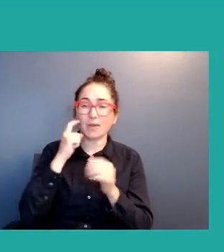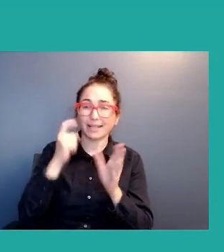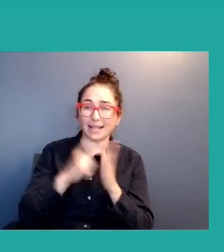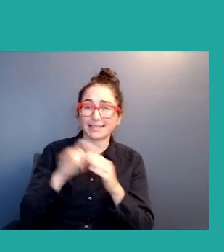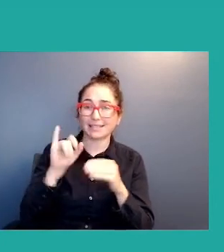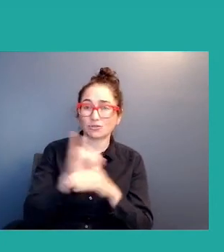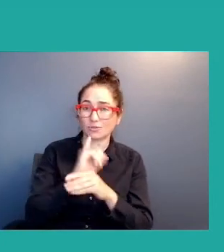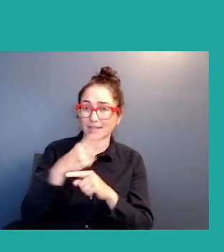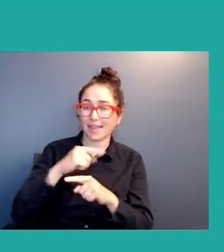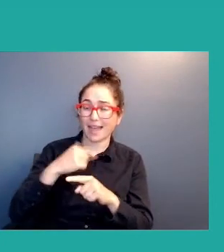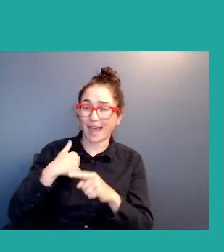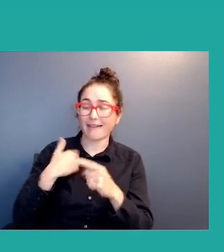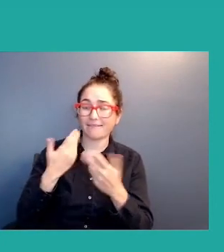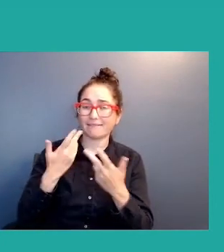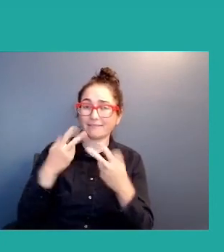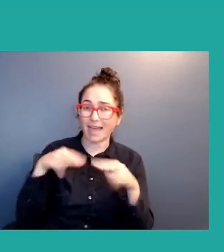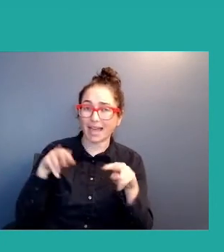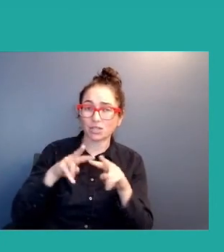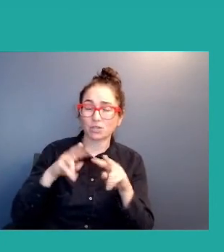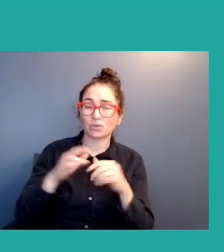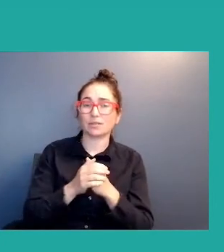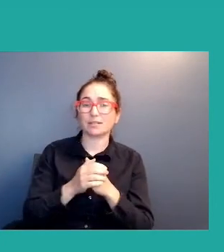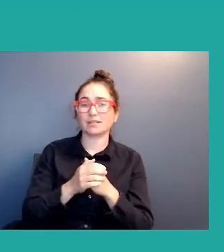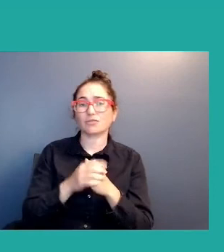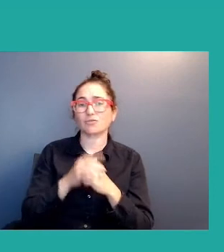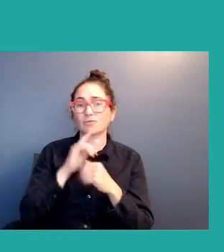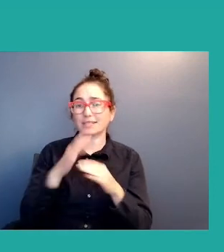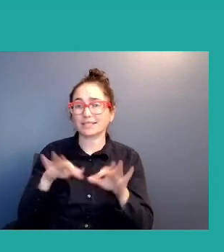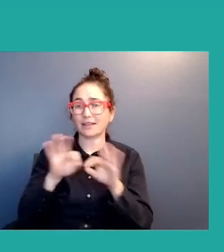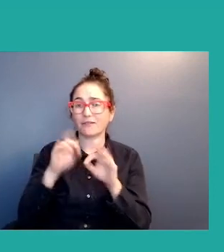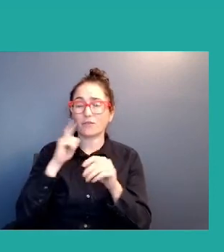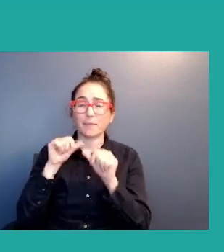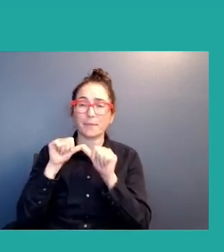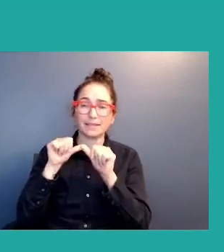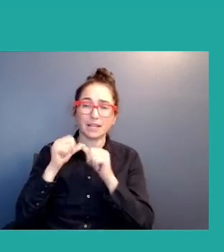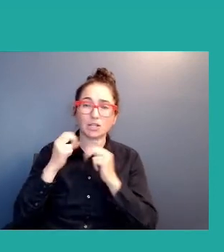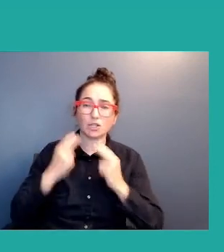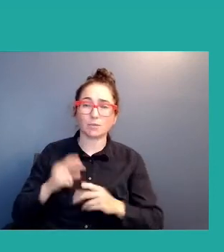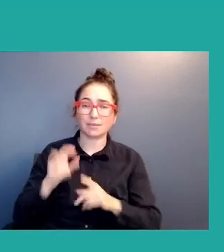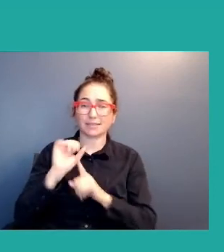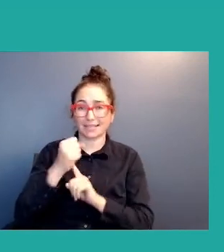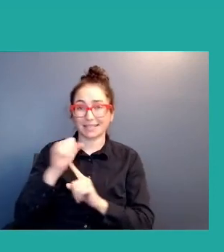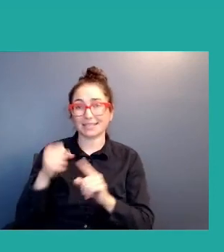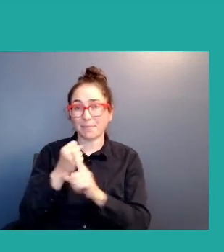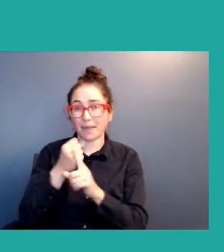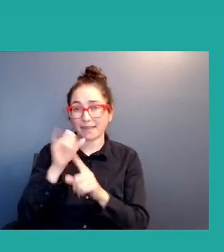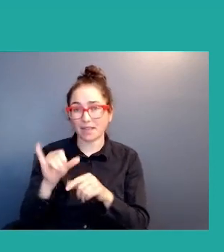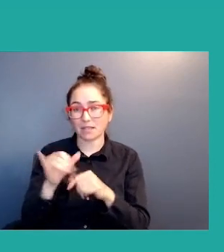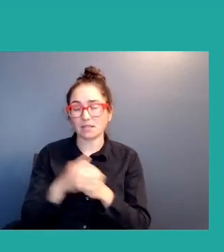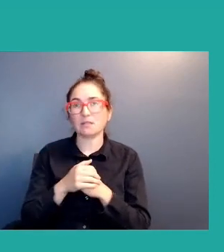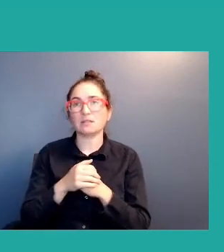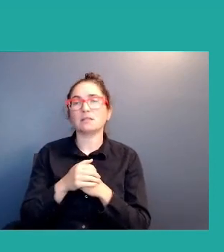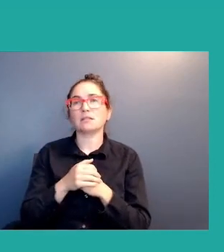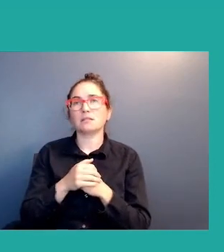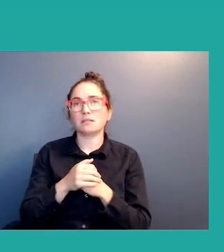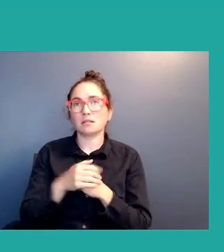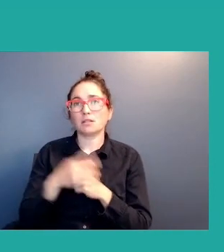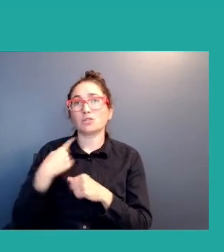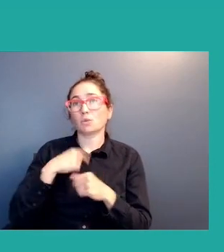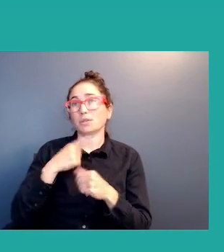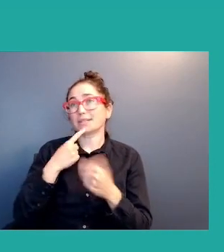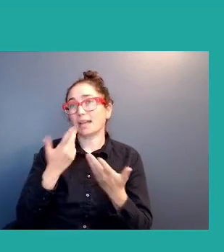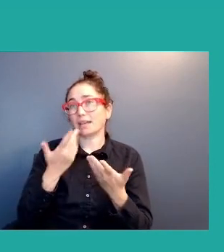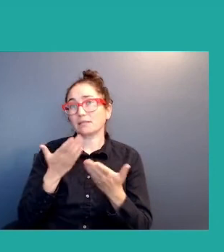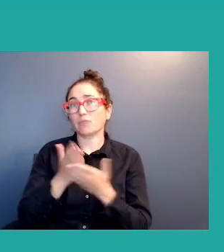Care work, which is essential for maintaining human society, doesn't have value. So we are saying, all right, keep GDP,